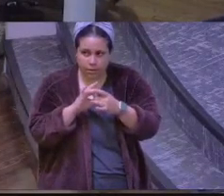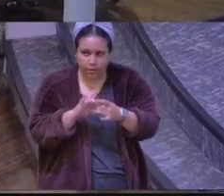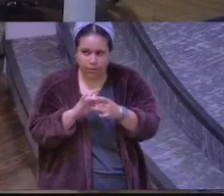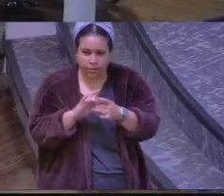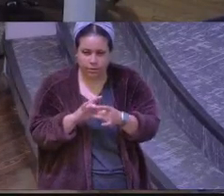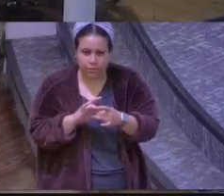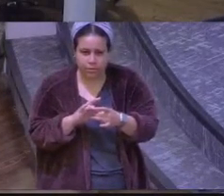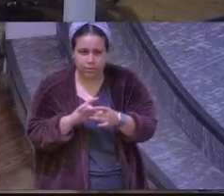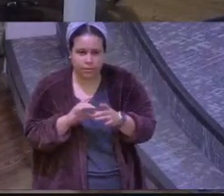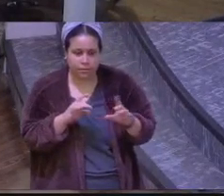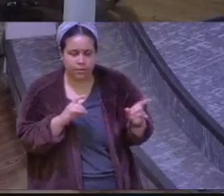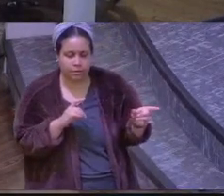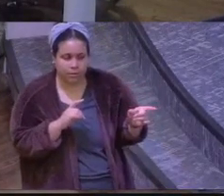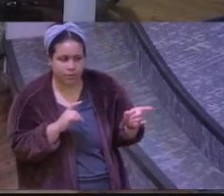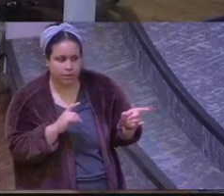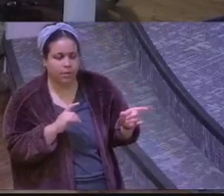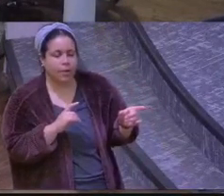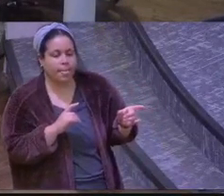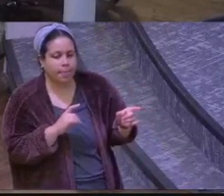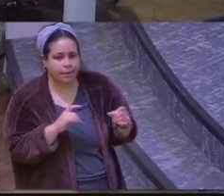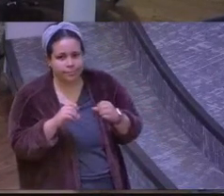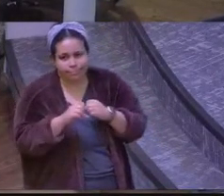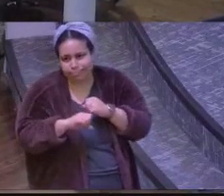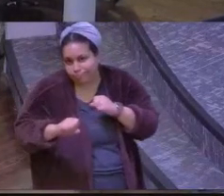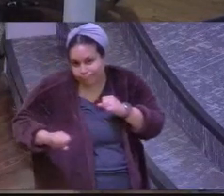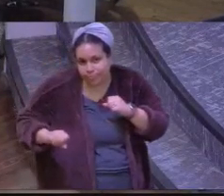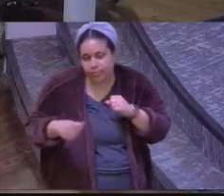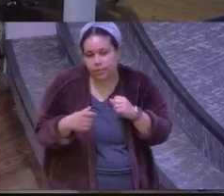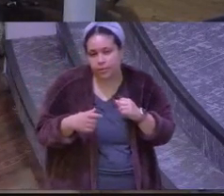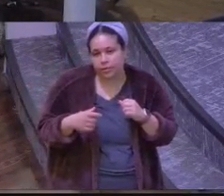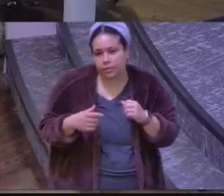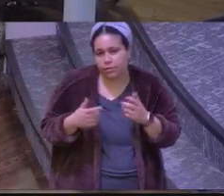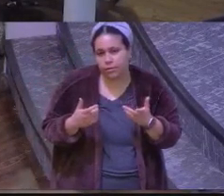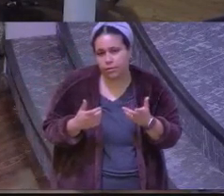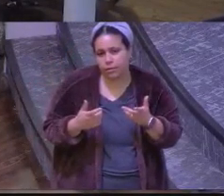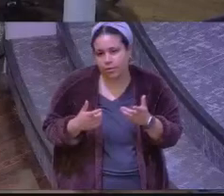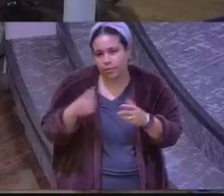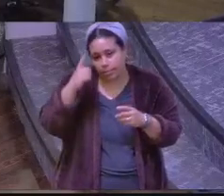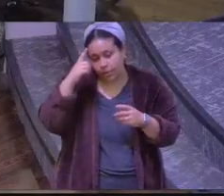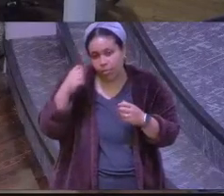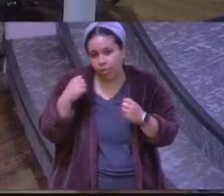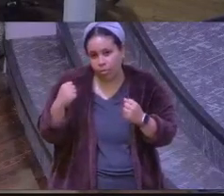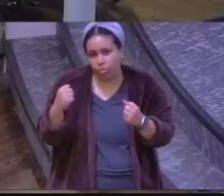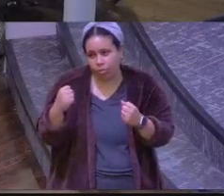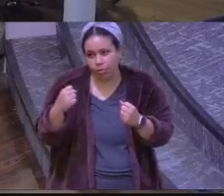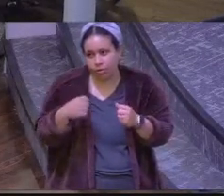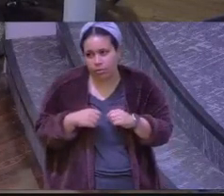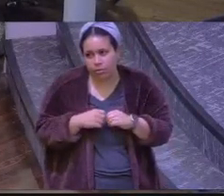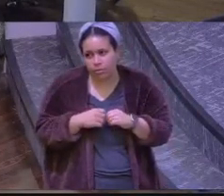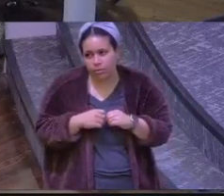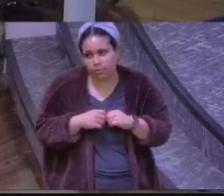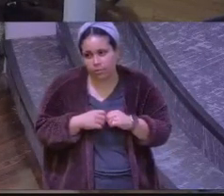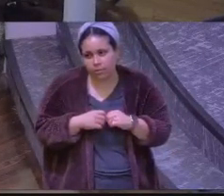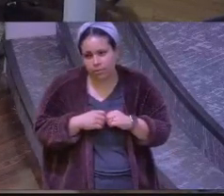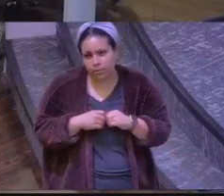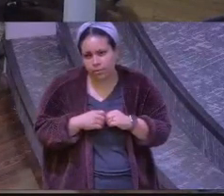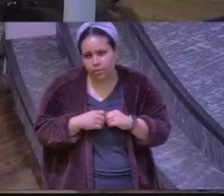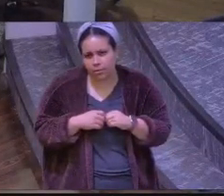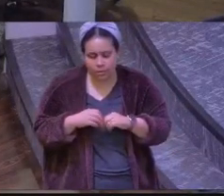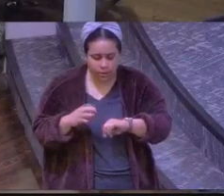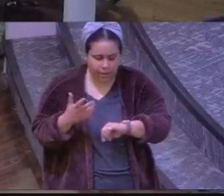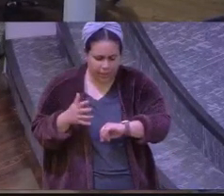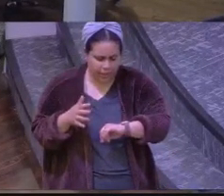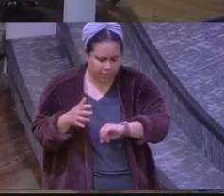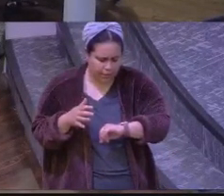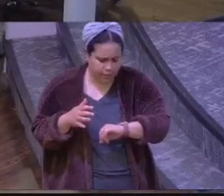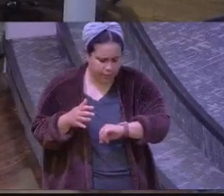learning needs like SPED, et cetera, or disciplinary needs that are related to mental health. And I think that there's just sort of like a vacuum